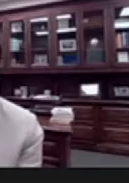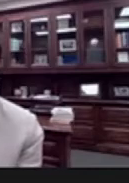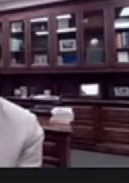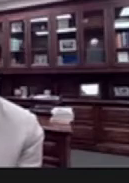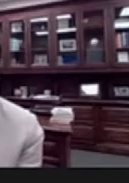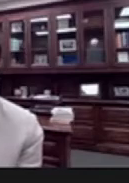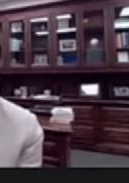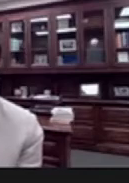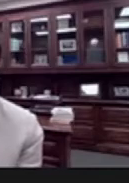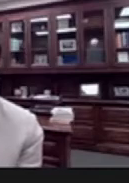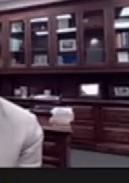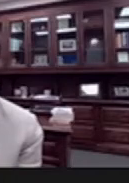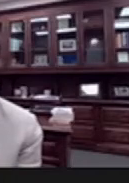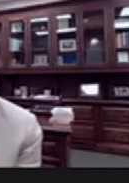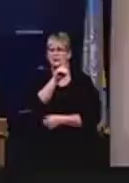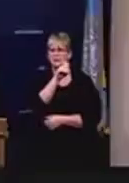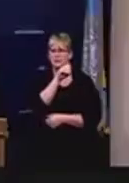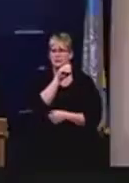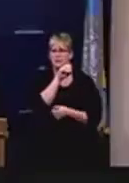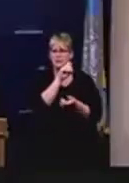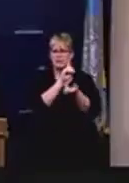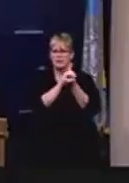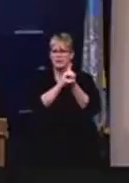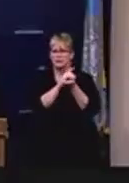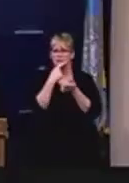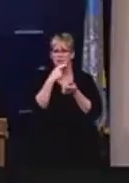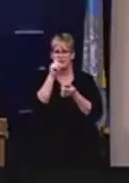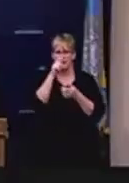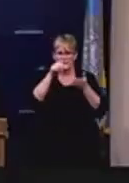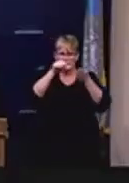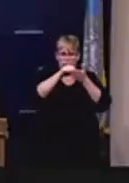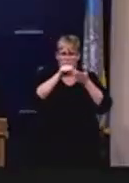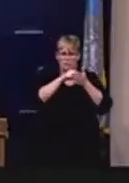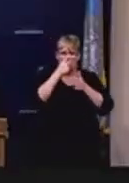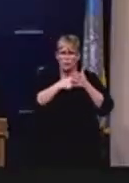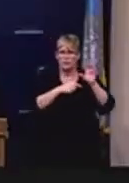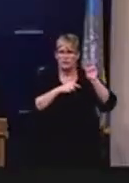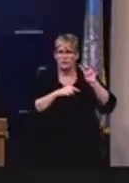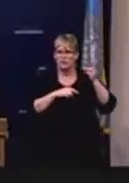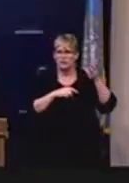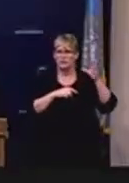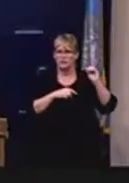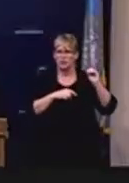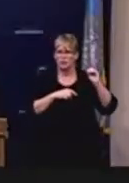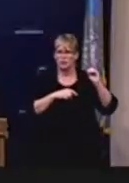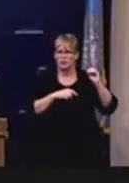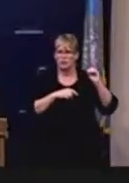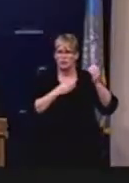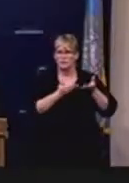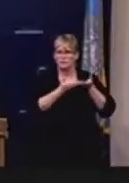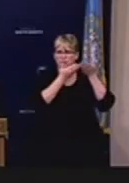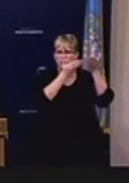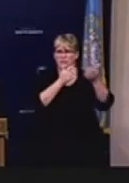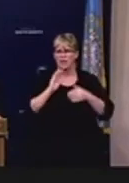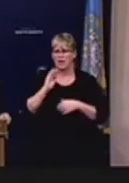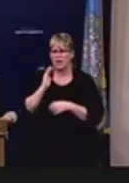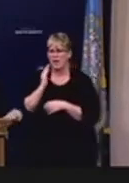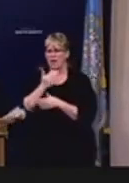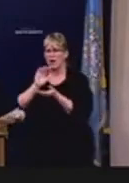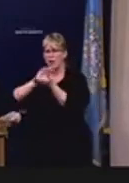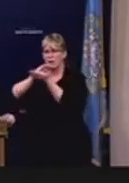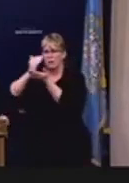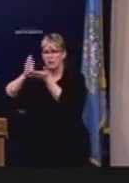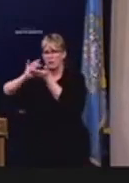I would have to look up the doses for the World Health Organization. Our doses are similar to